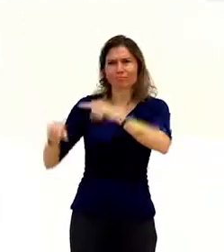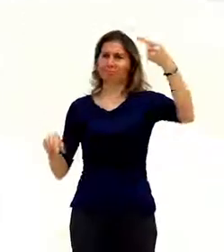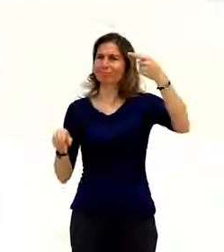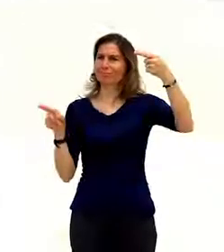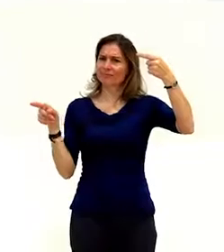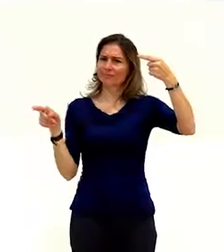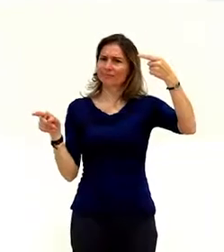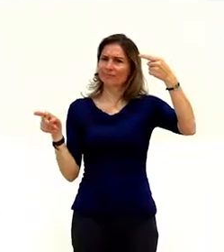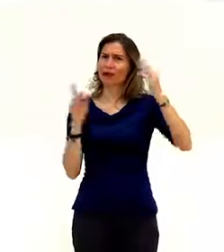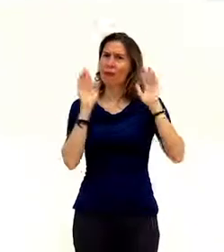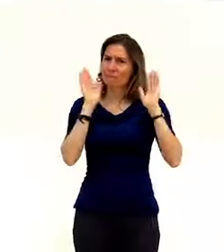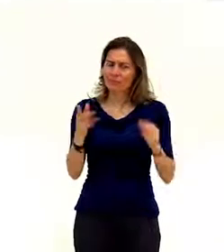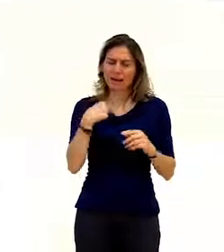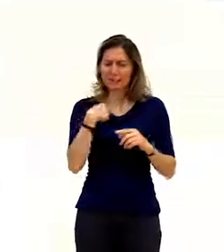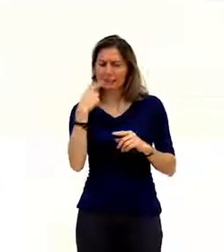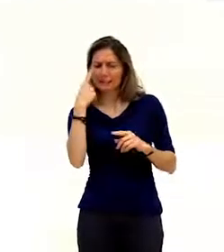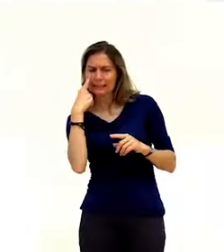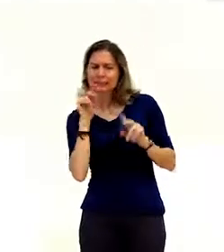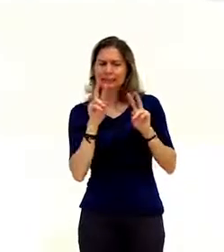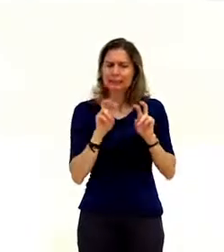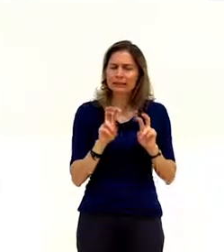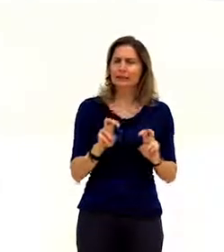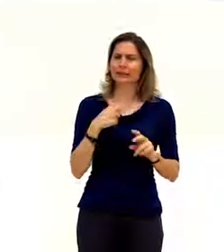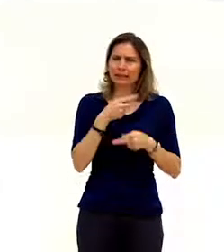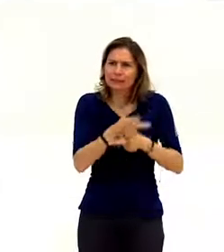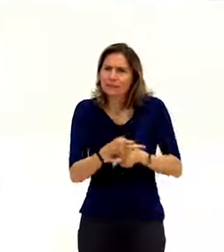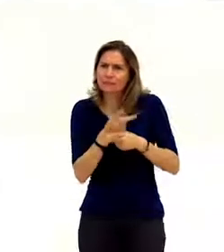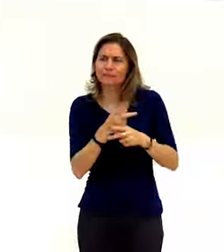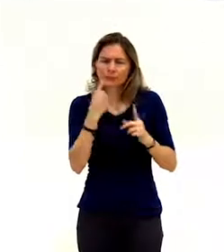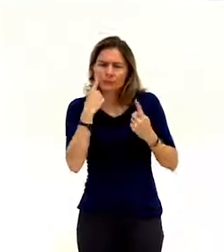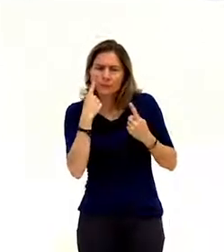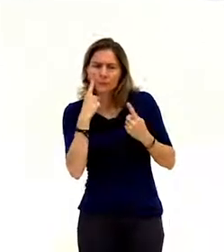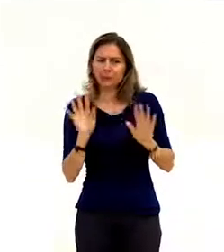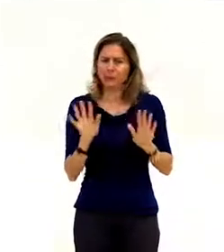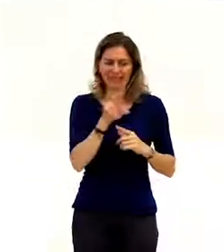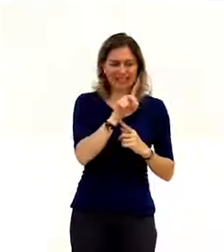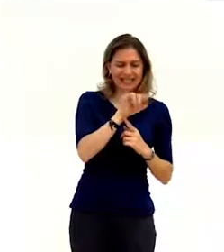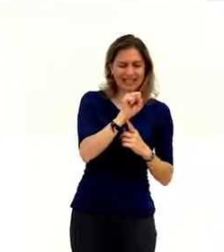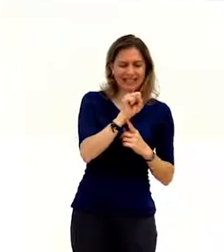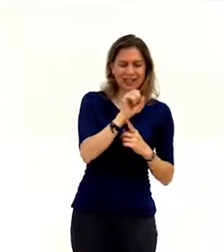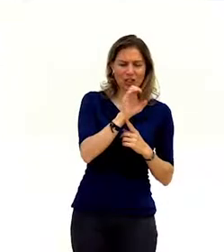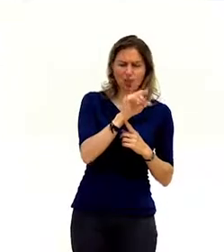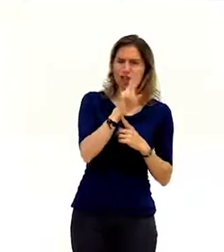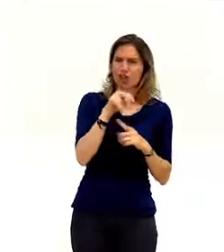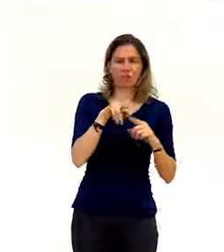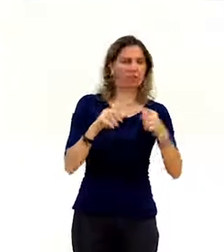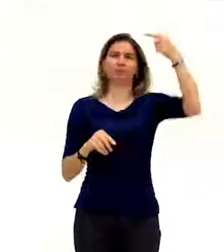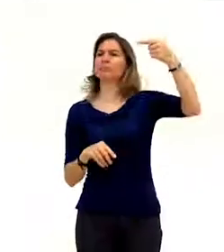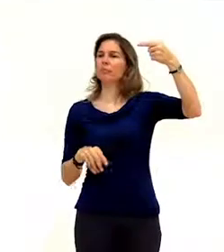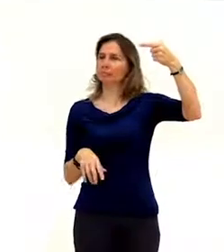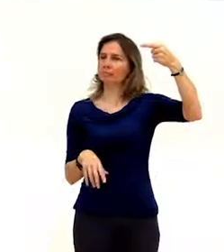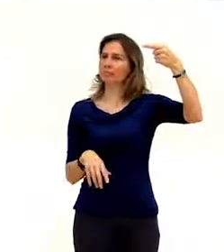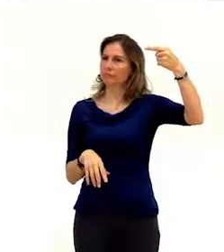a chimera. It's also something which is not materialized because of the lack of